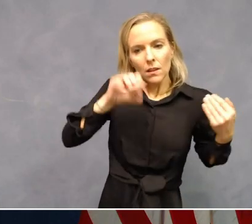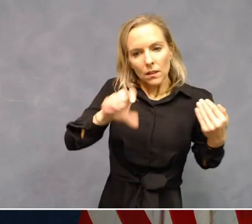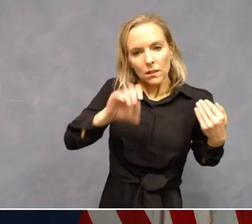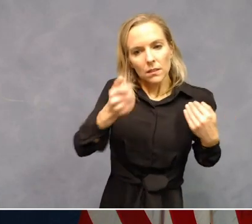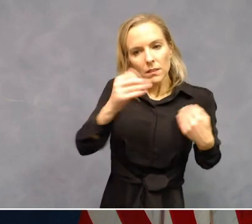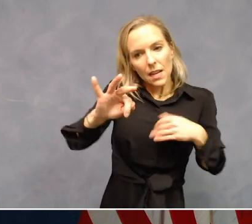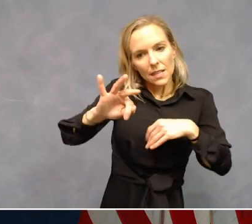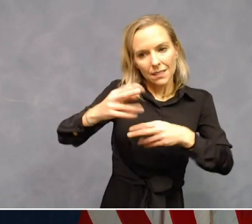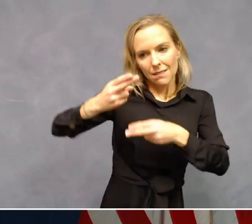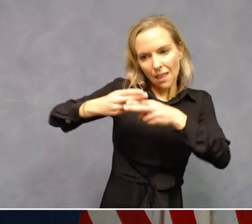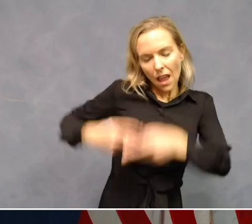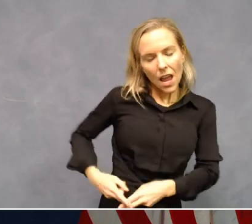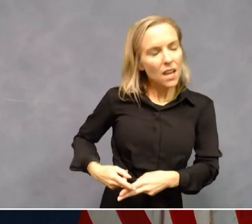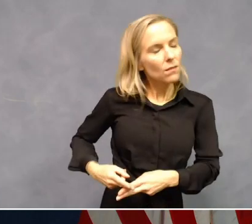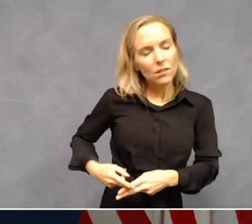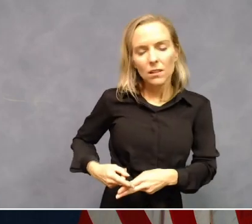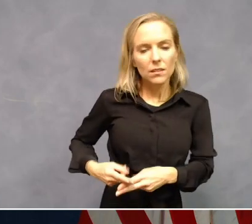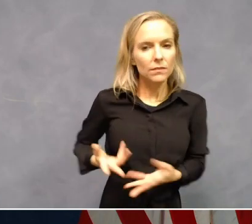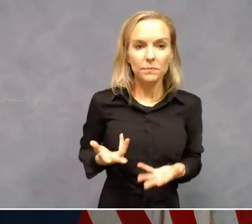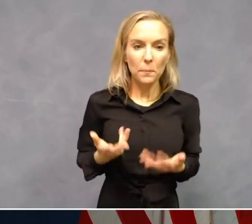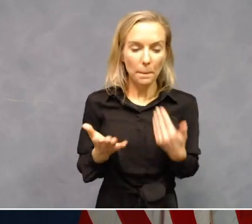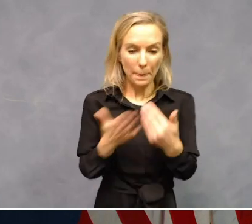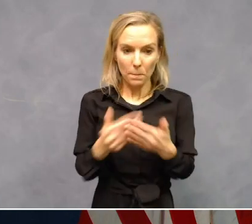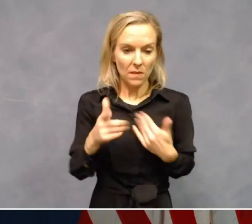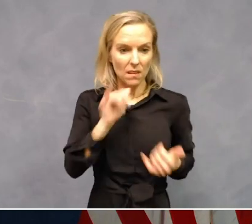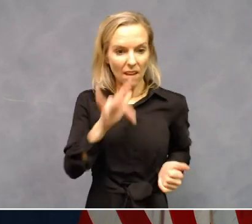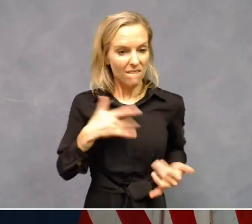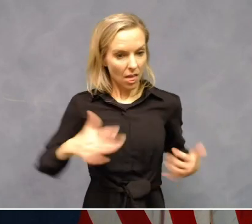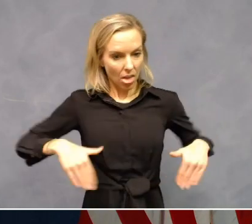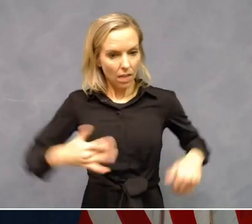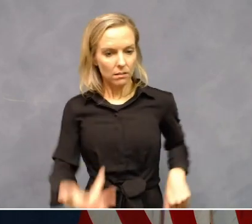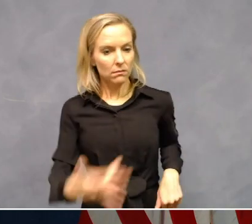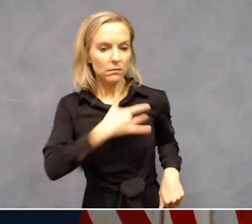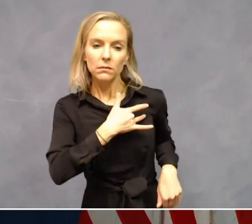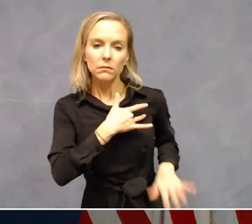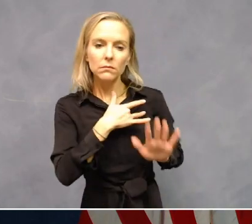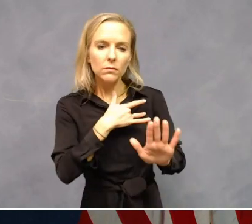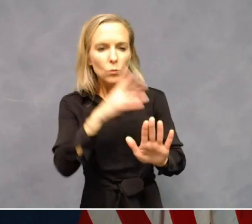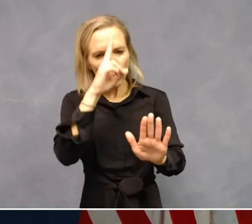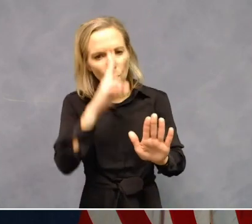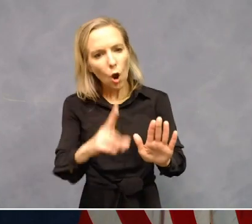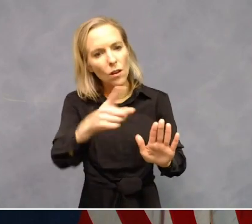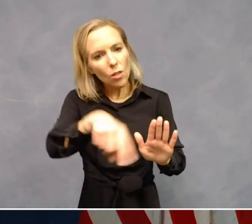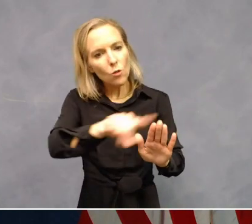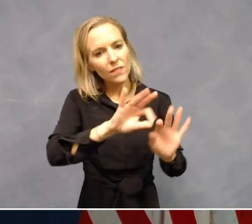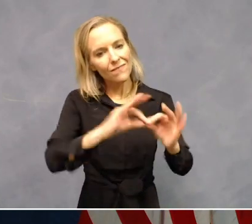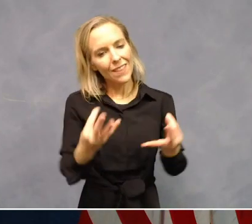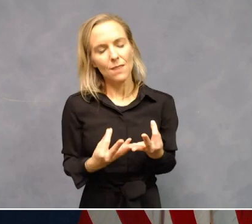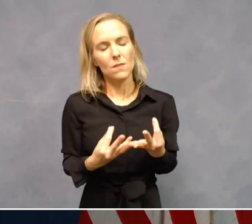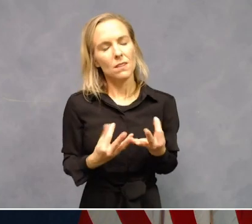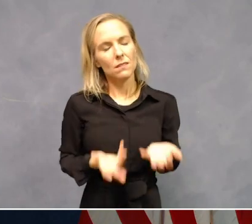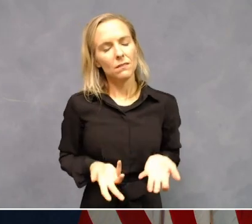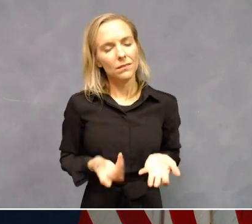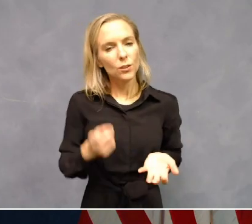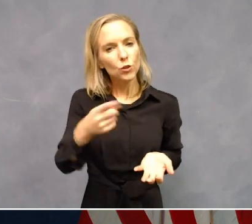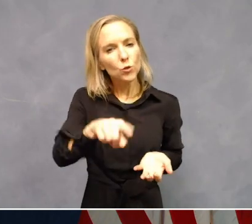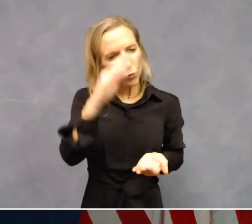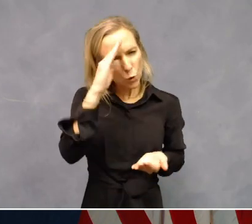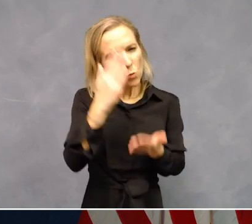if that won't get you there, how about you do it in honor of these families, because you know some of them.